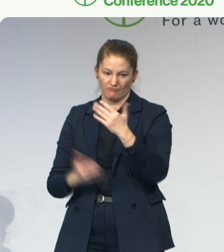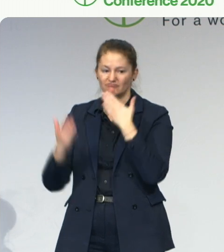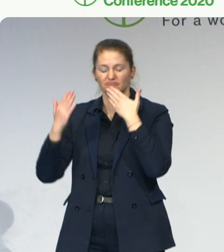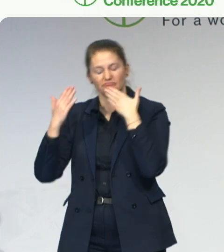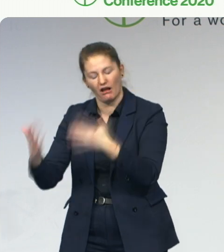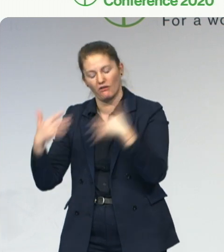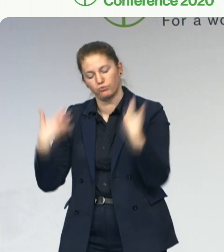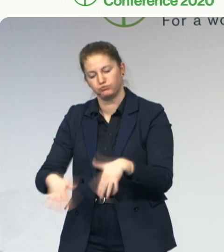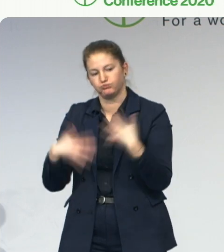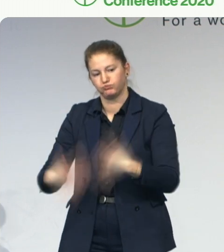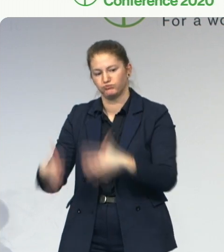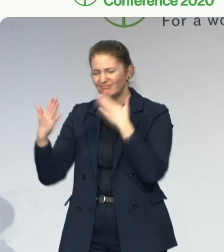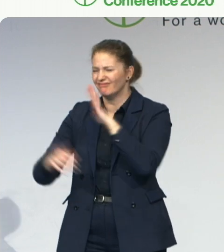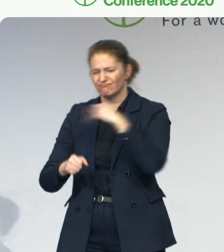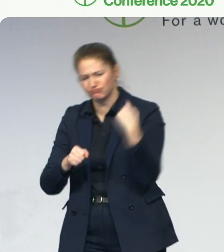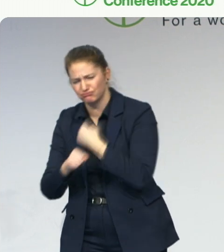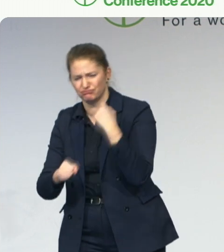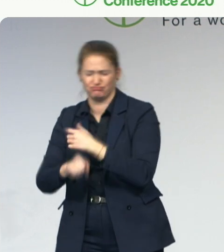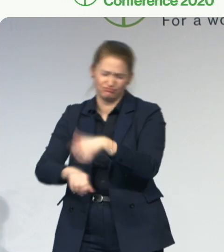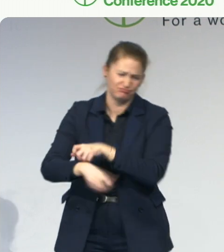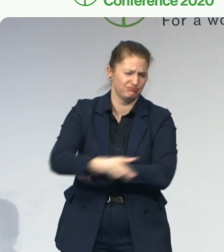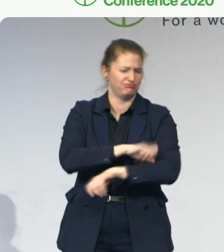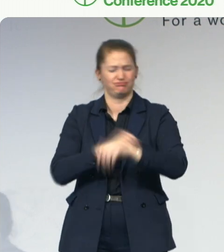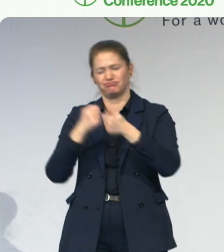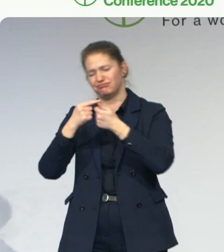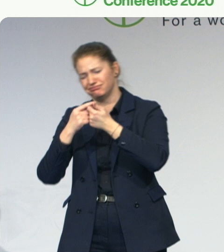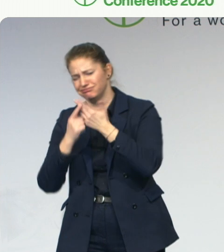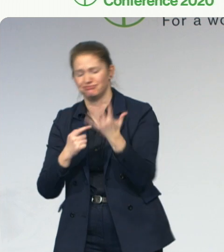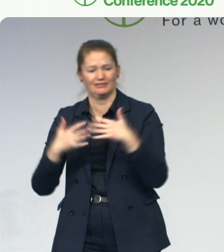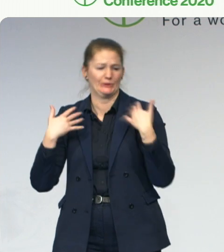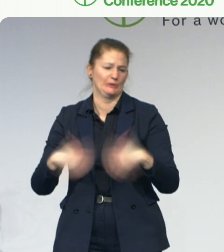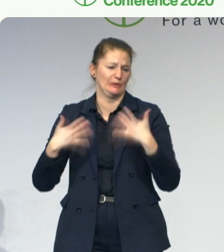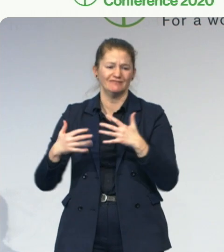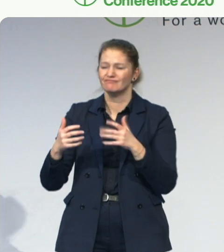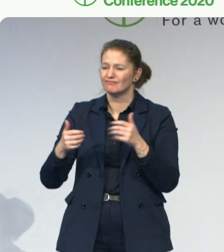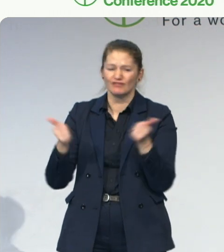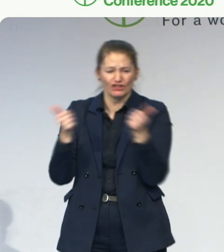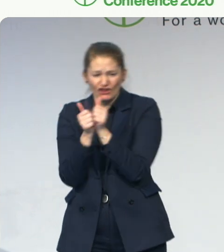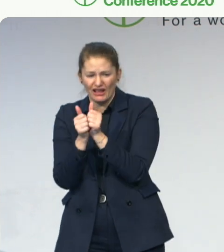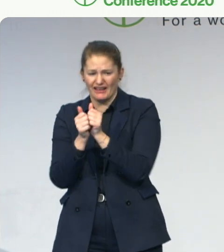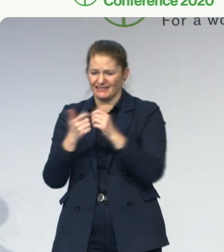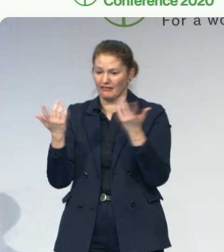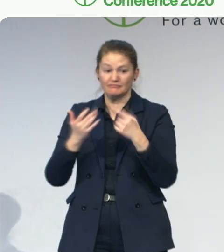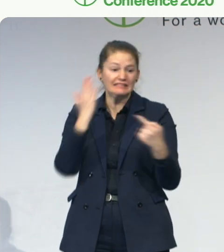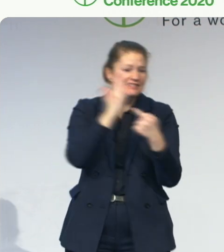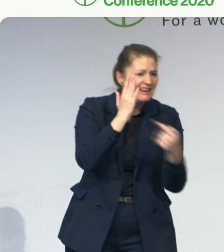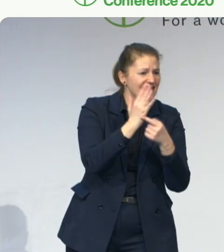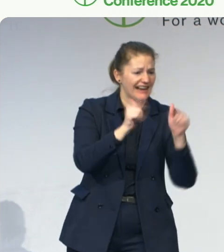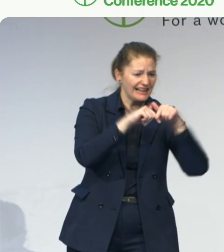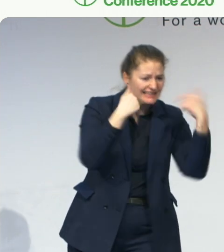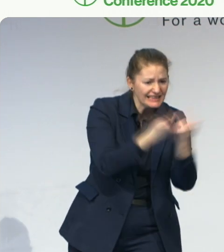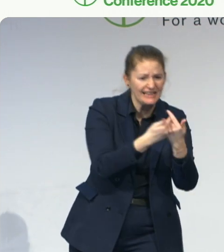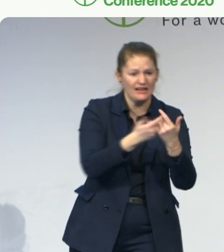for your work to develop together with our core team and me the development